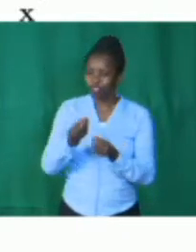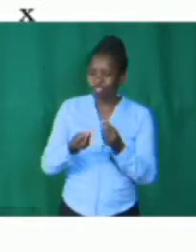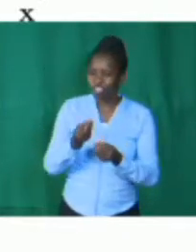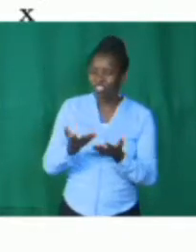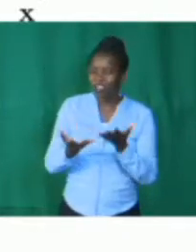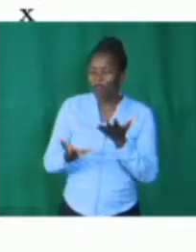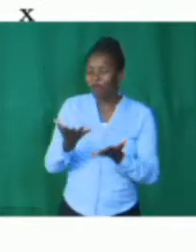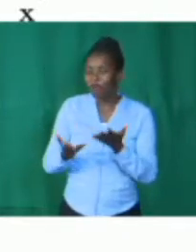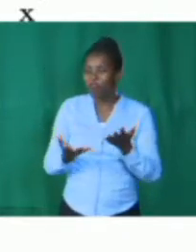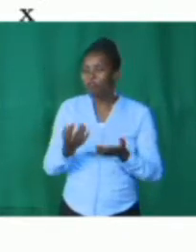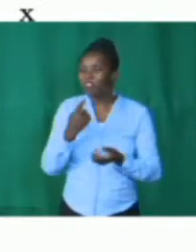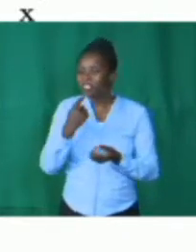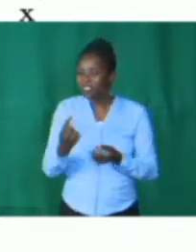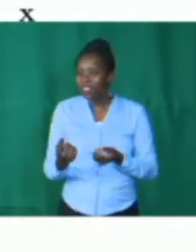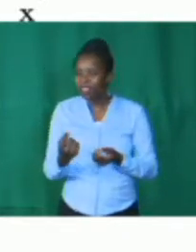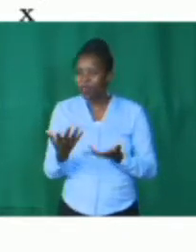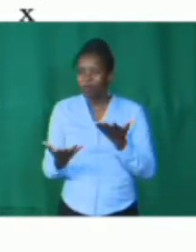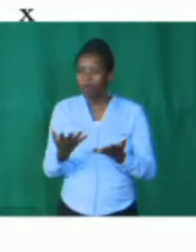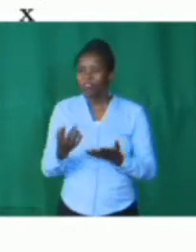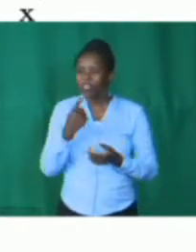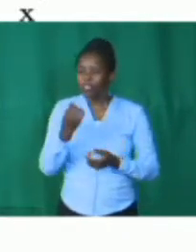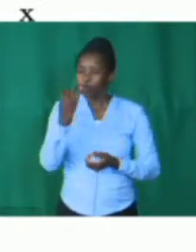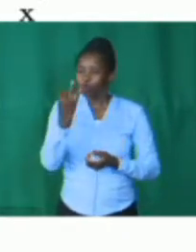the length of this line segment as 2.